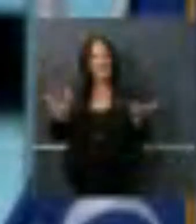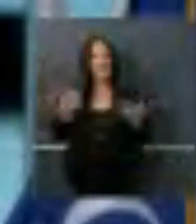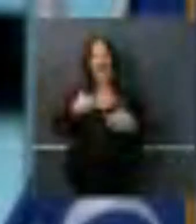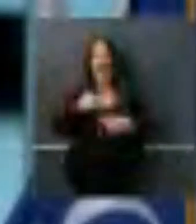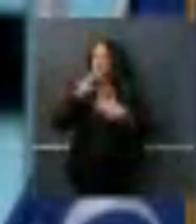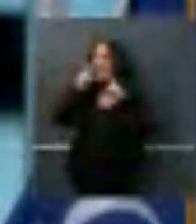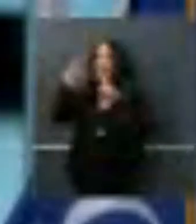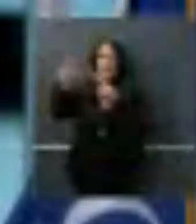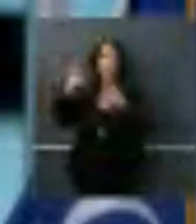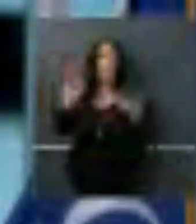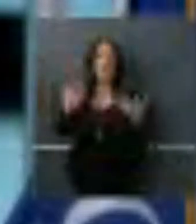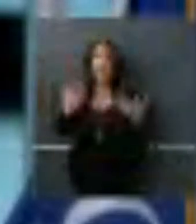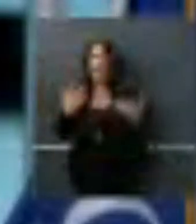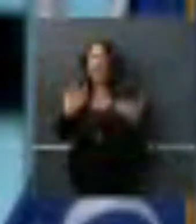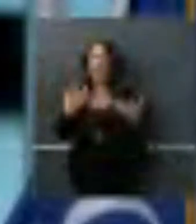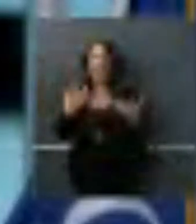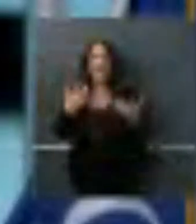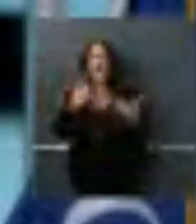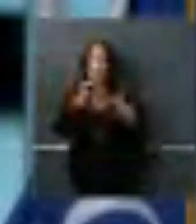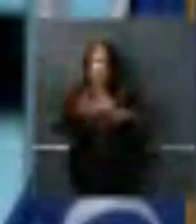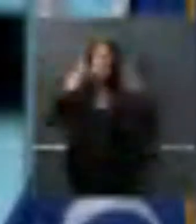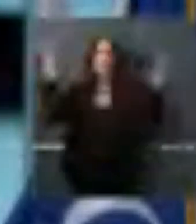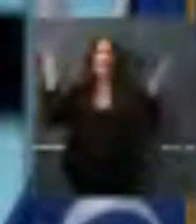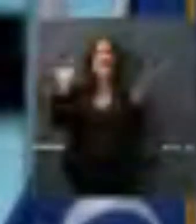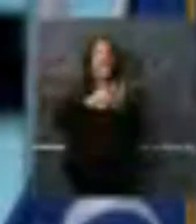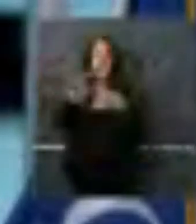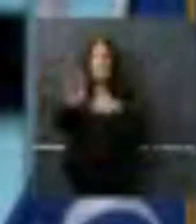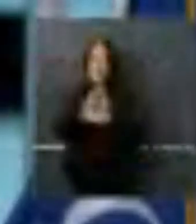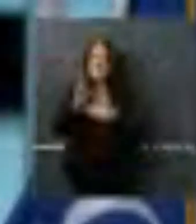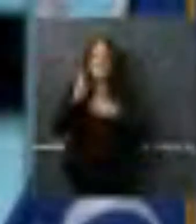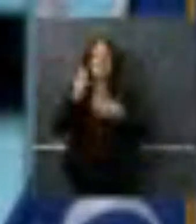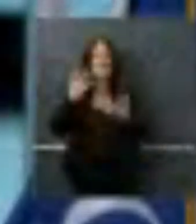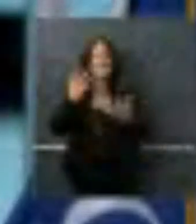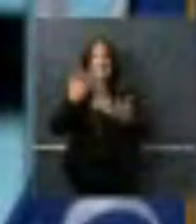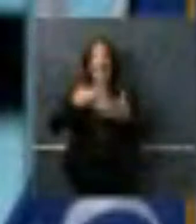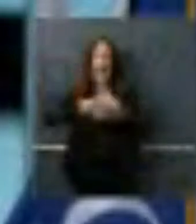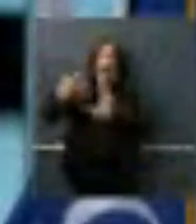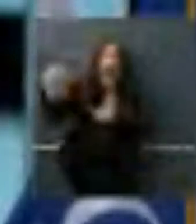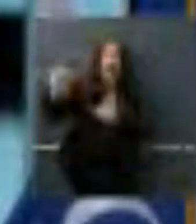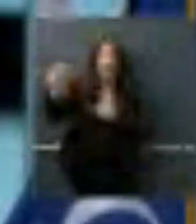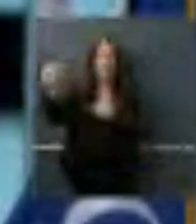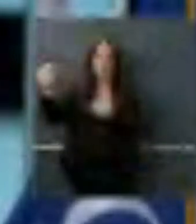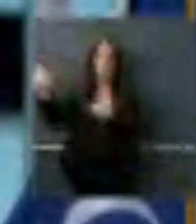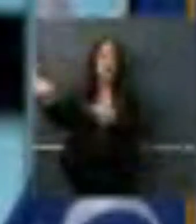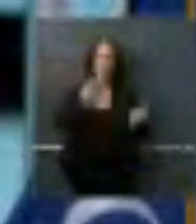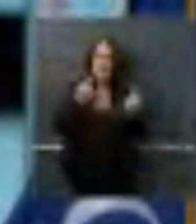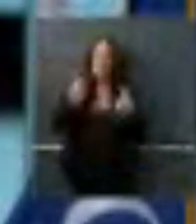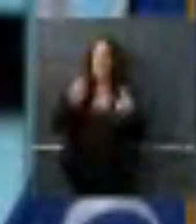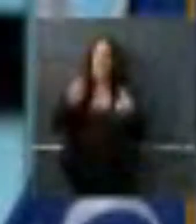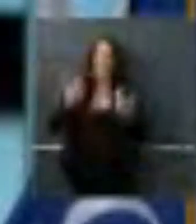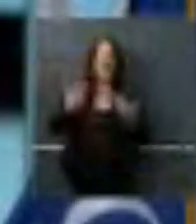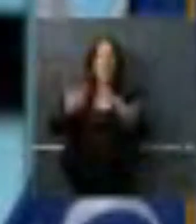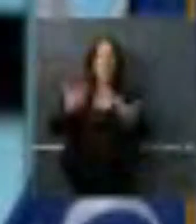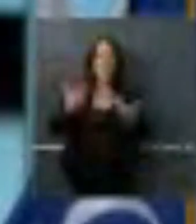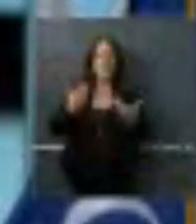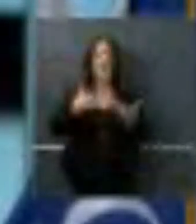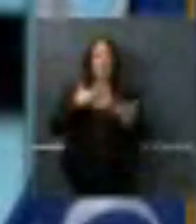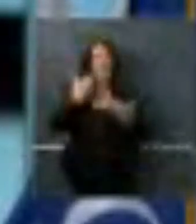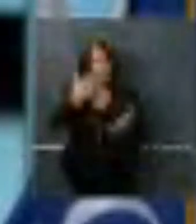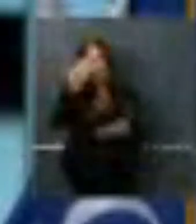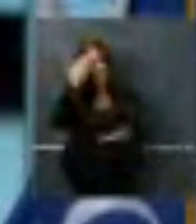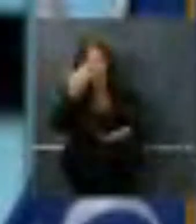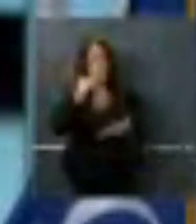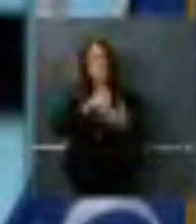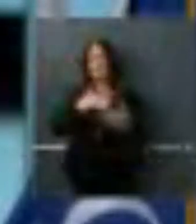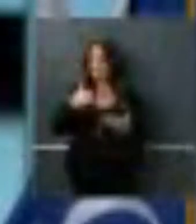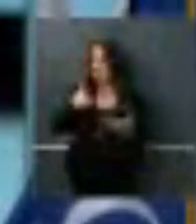before I open it up to questions, I want you to know that we had a wonderful conversation yesterday. I had the privilege of